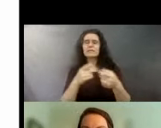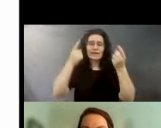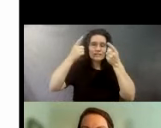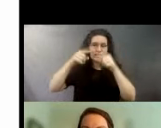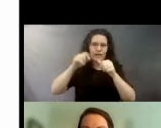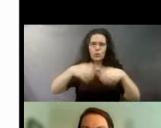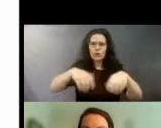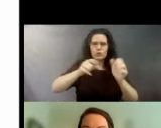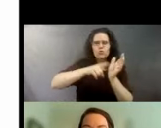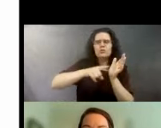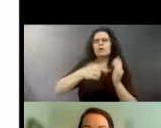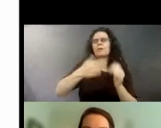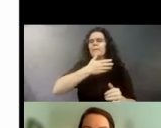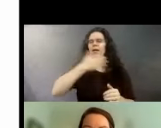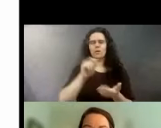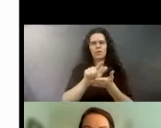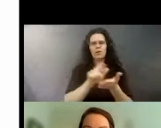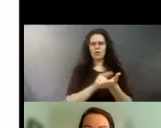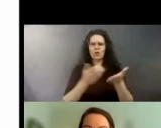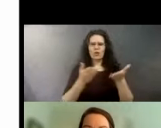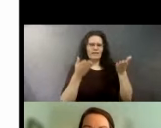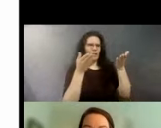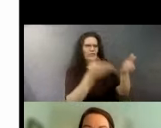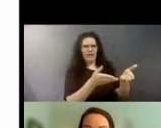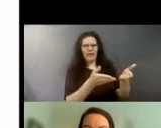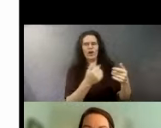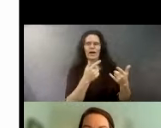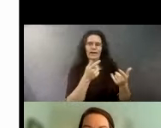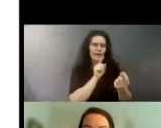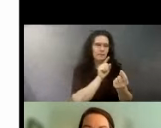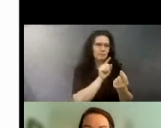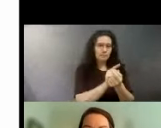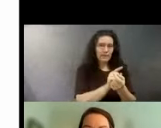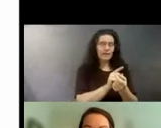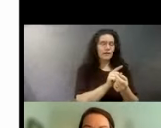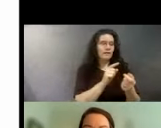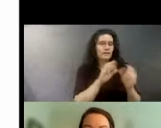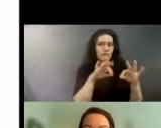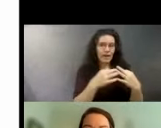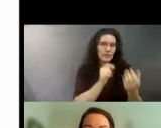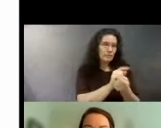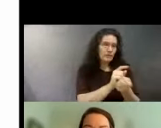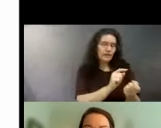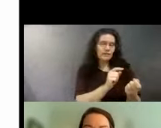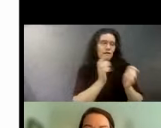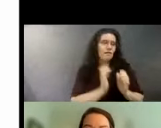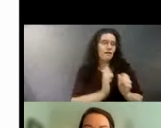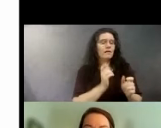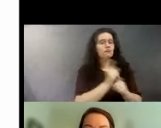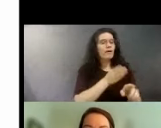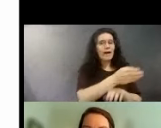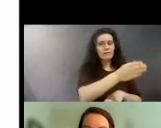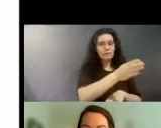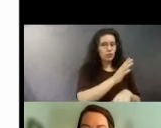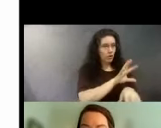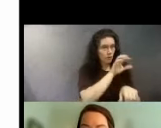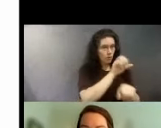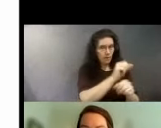lawyer is on site and available to meet the family or client directly after their healthcare appointment. I think it also allows for a